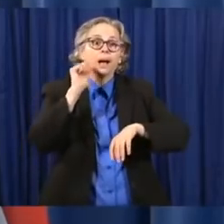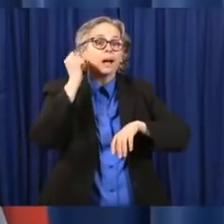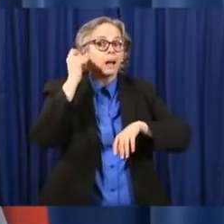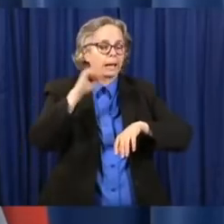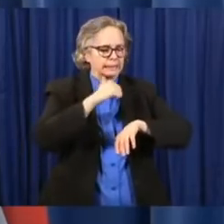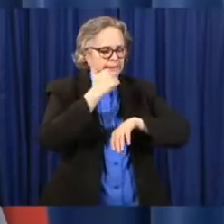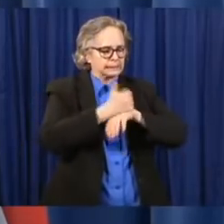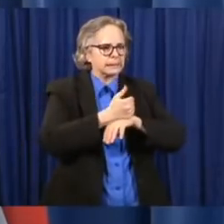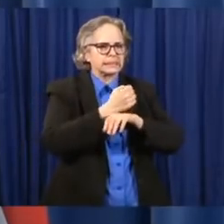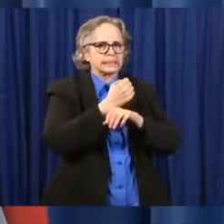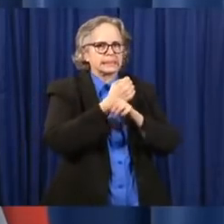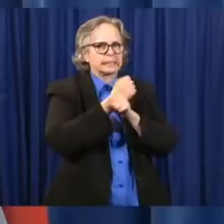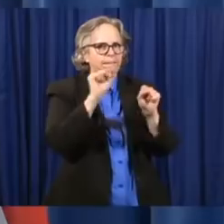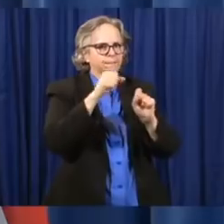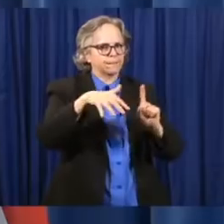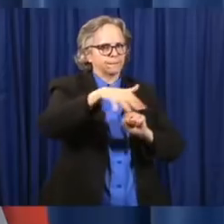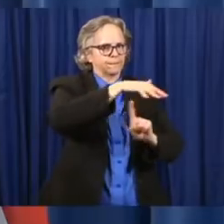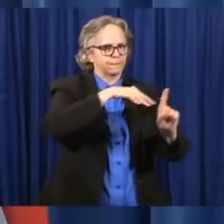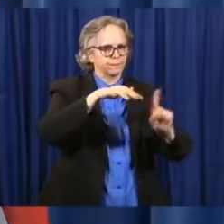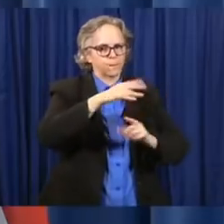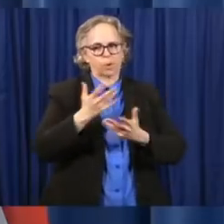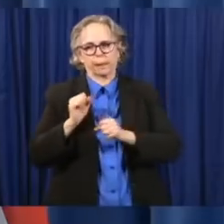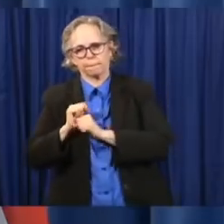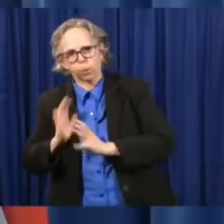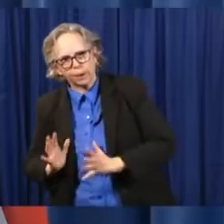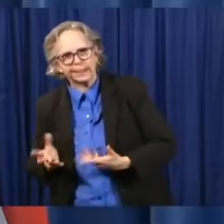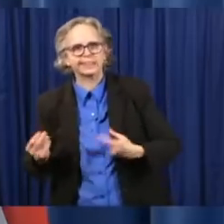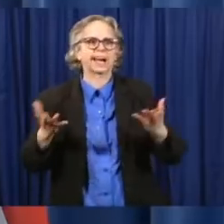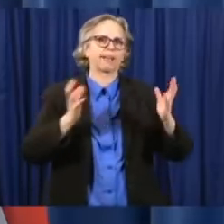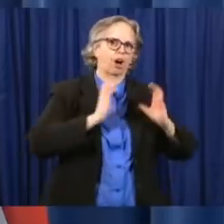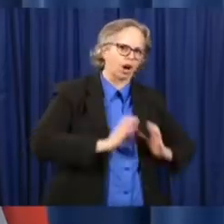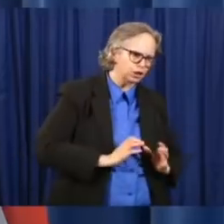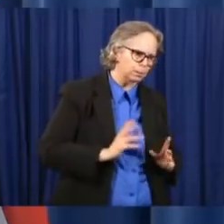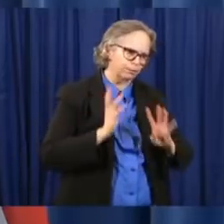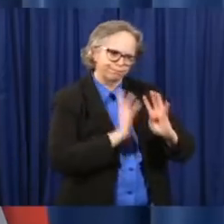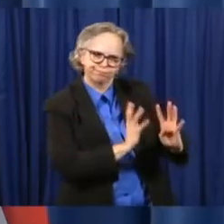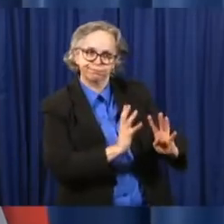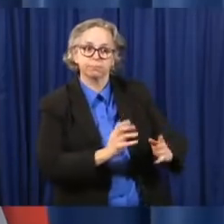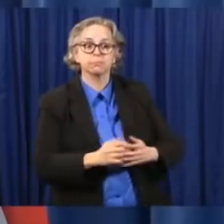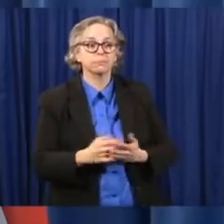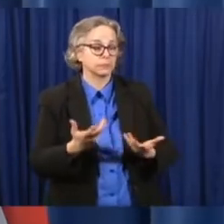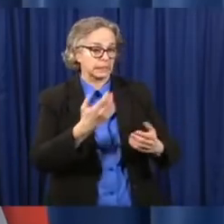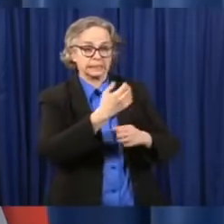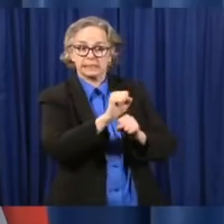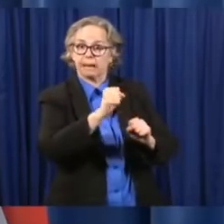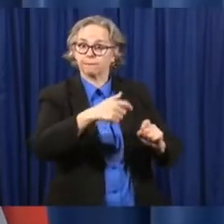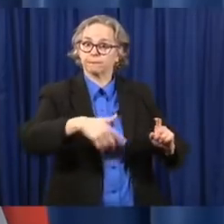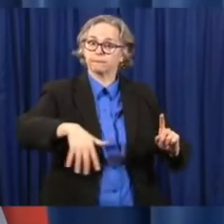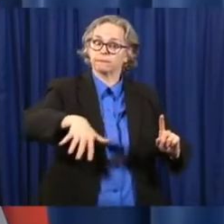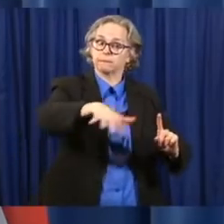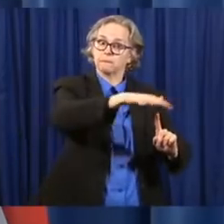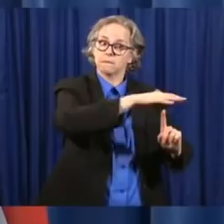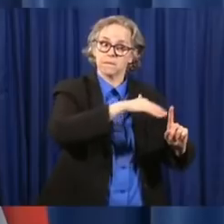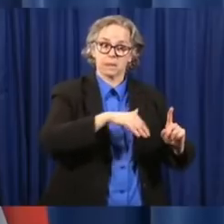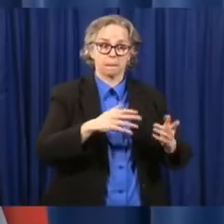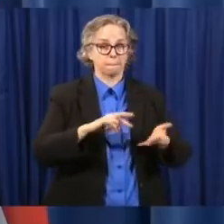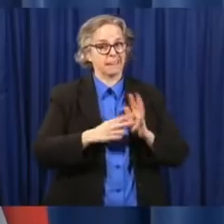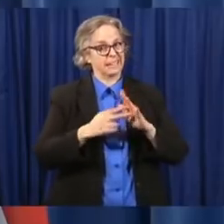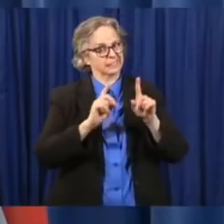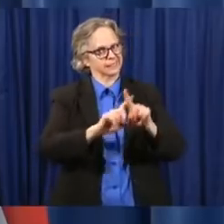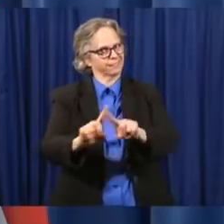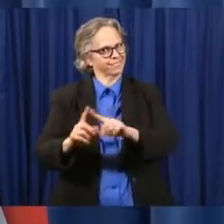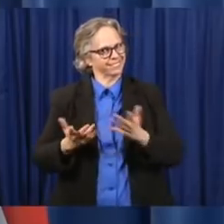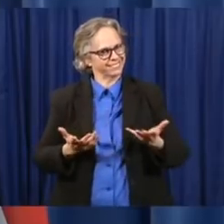is needed. Safety might include some reconfiguration. It